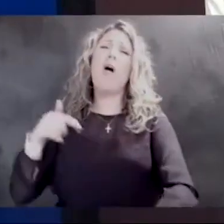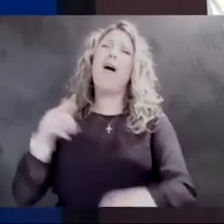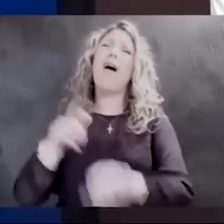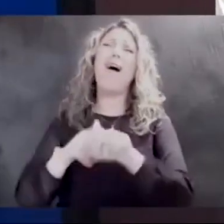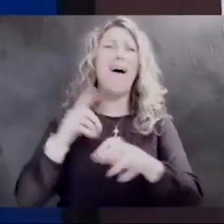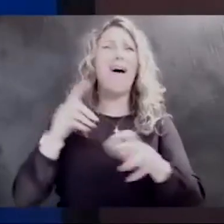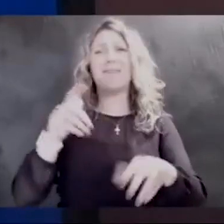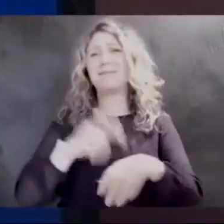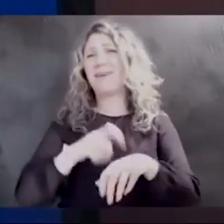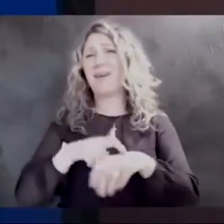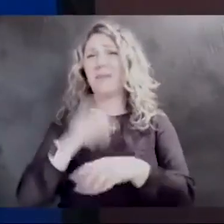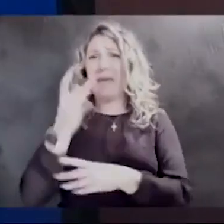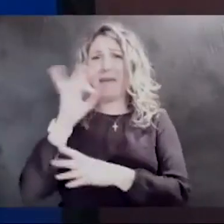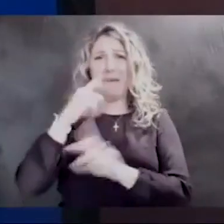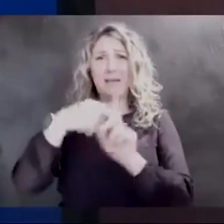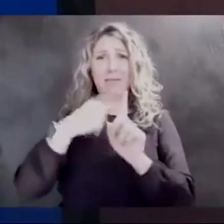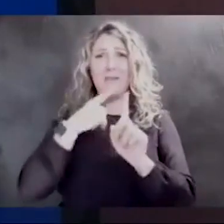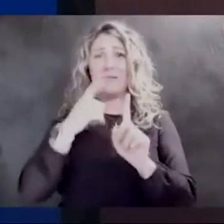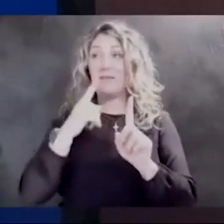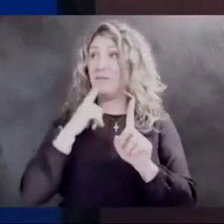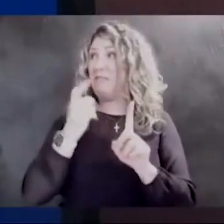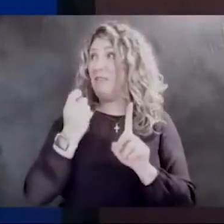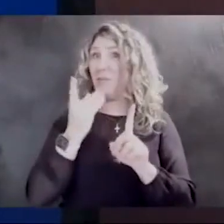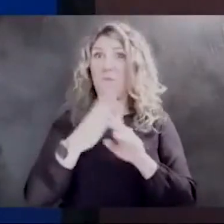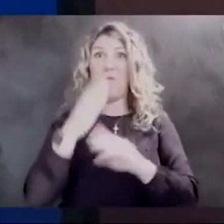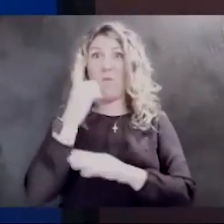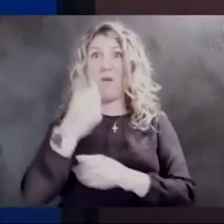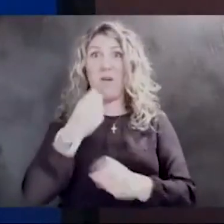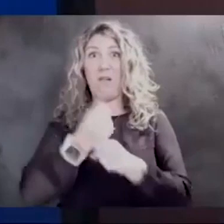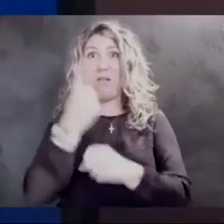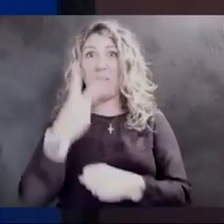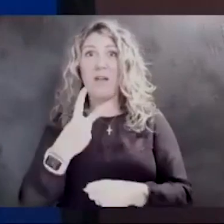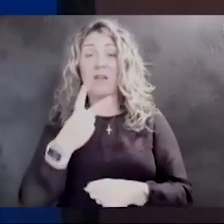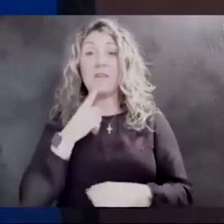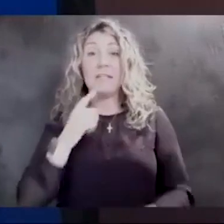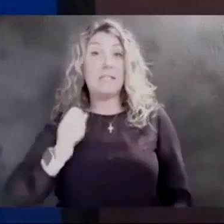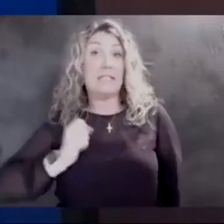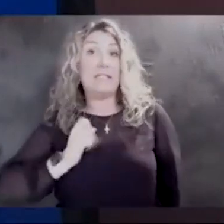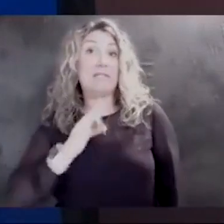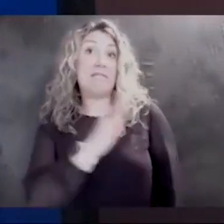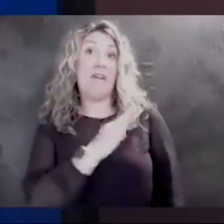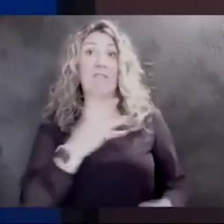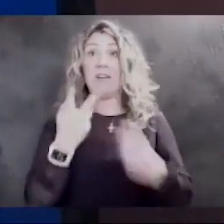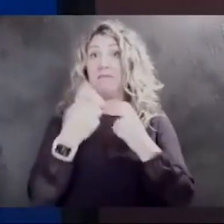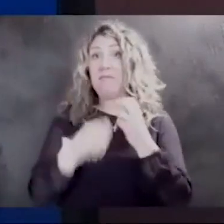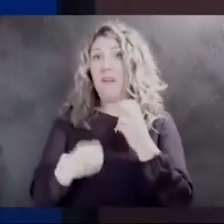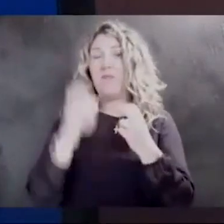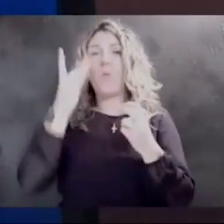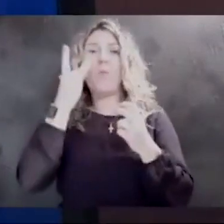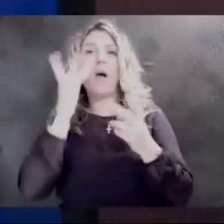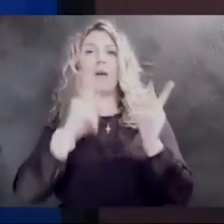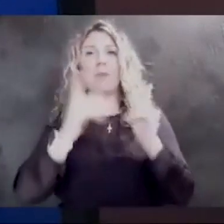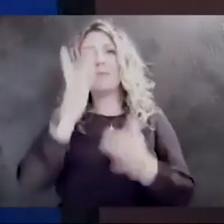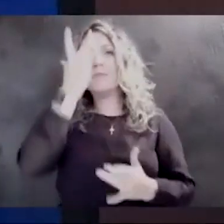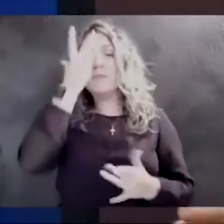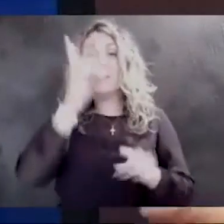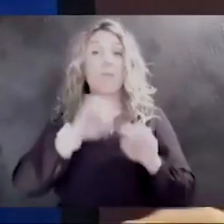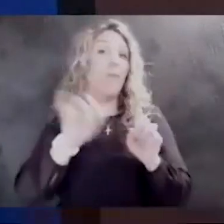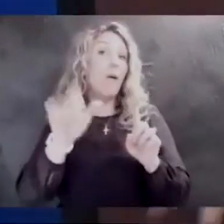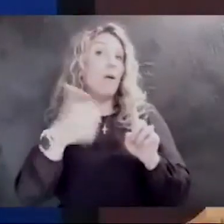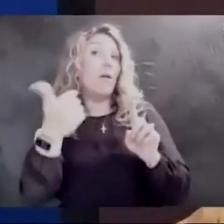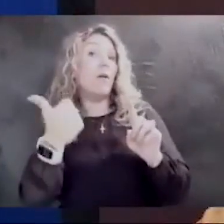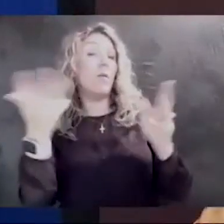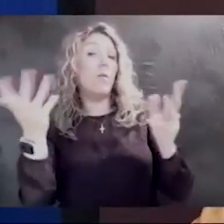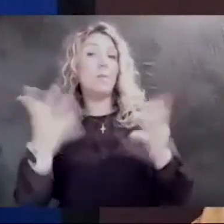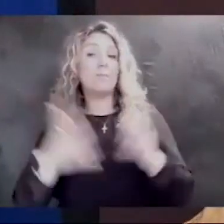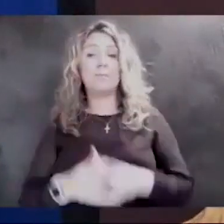little over a year and a half now. Staffing, it's been hard because people are sick. But the other thing is folks